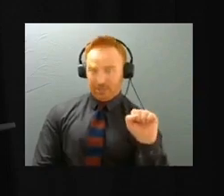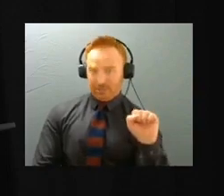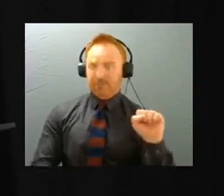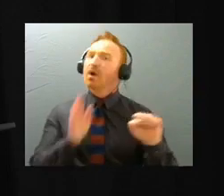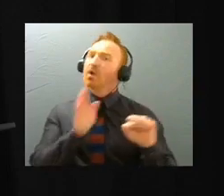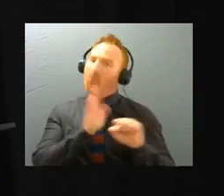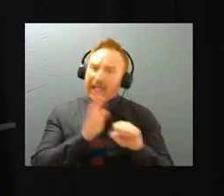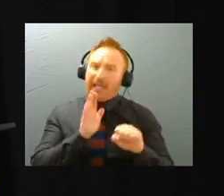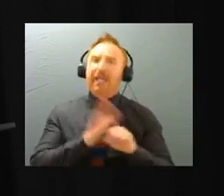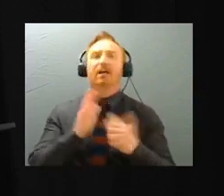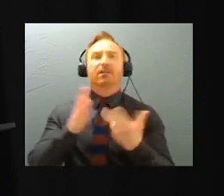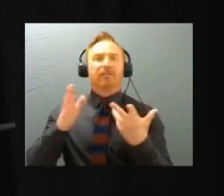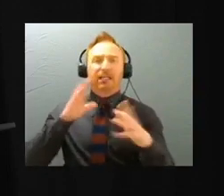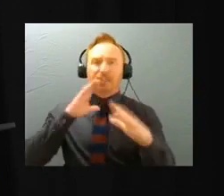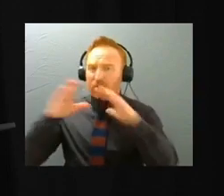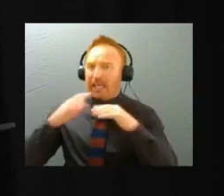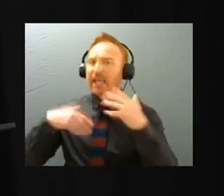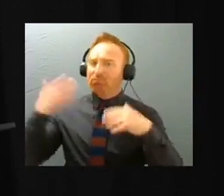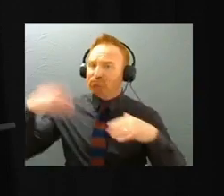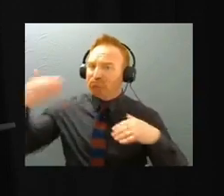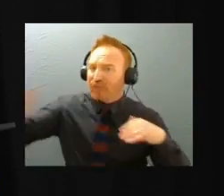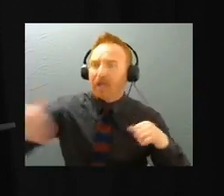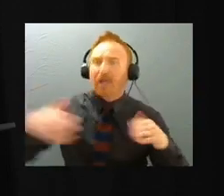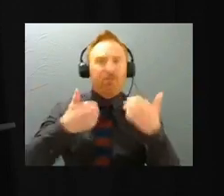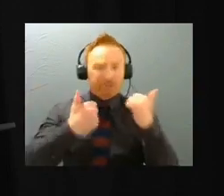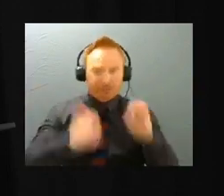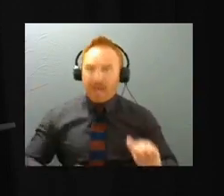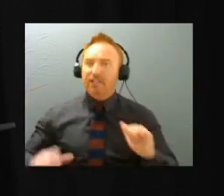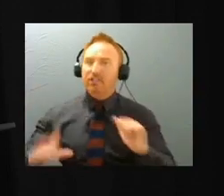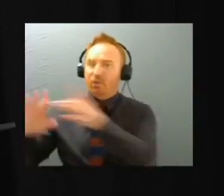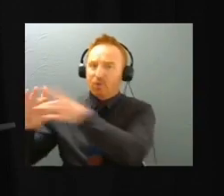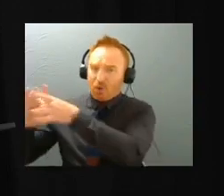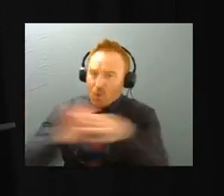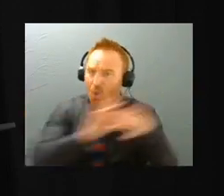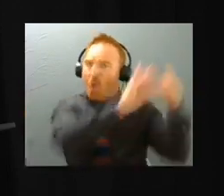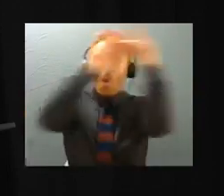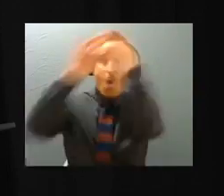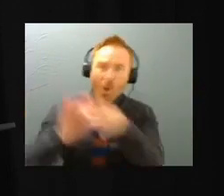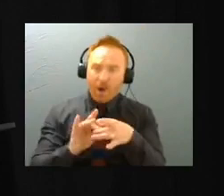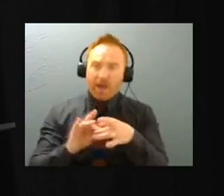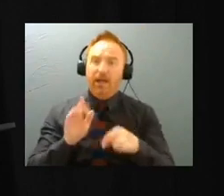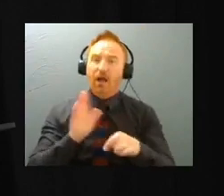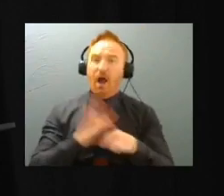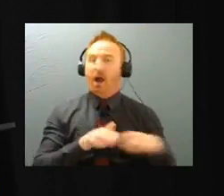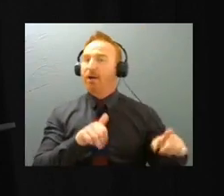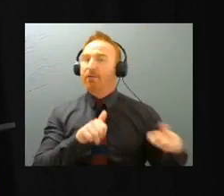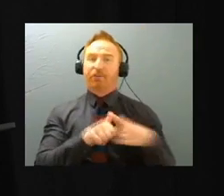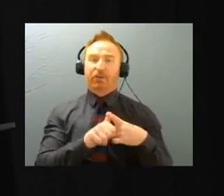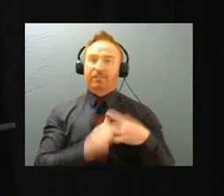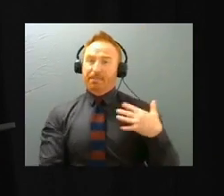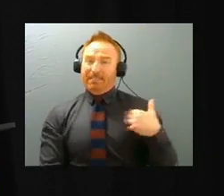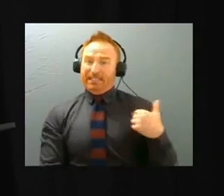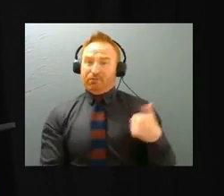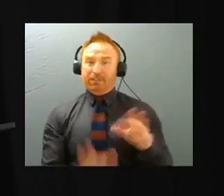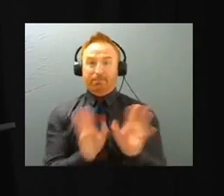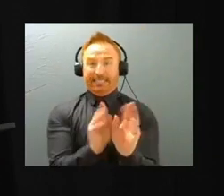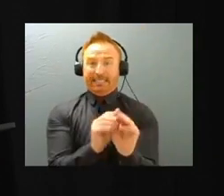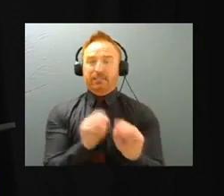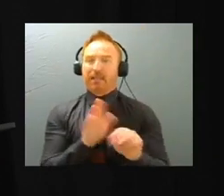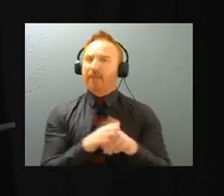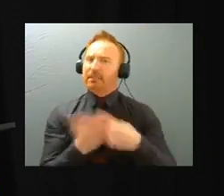what the nation's doing in a coordinated fashion is something that the First Minister's meetings has been talking about. We remain